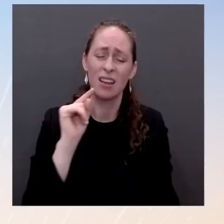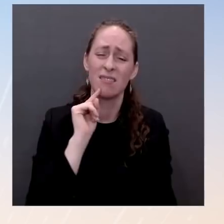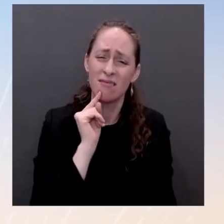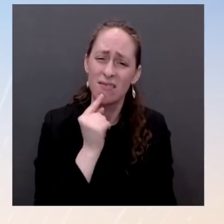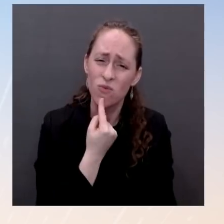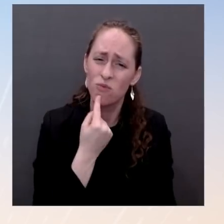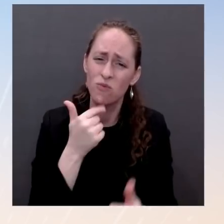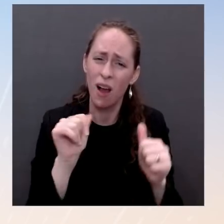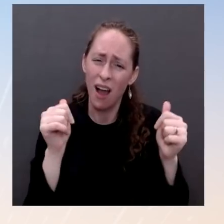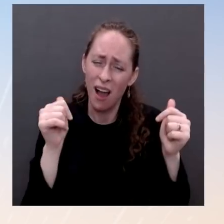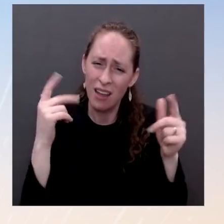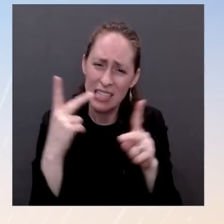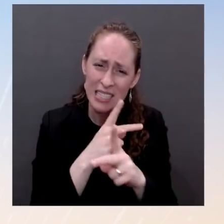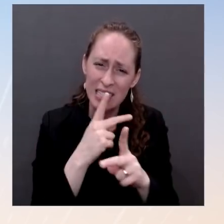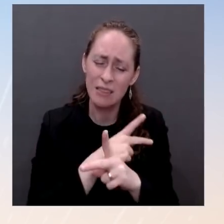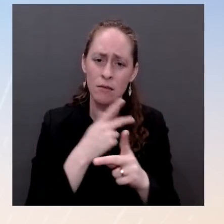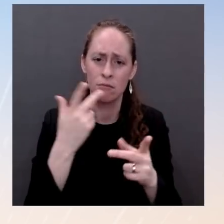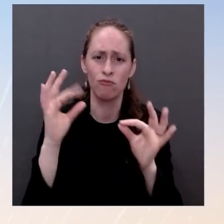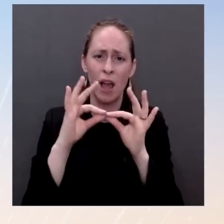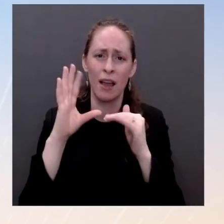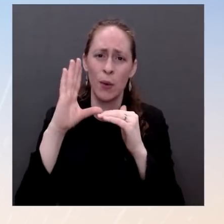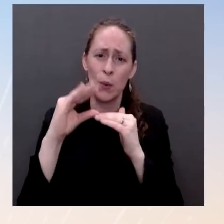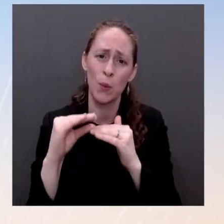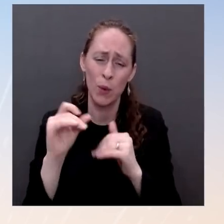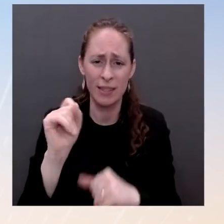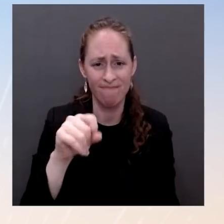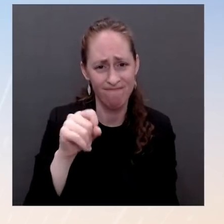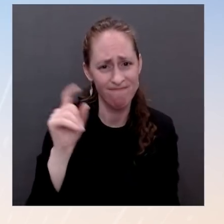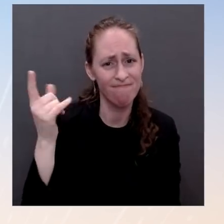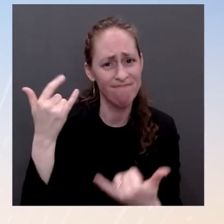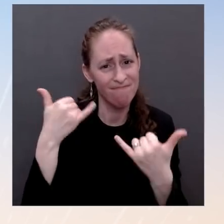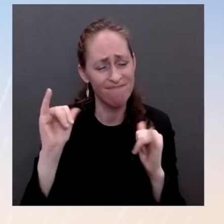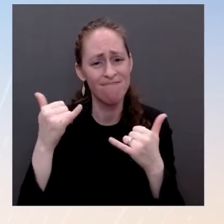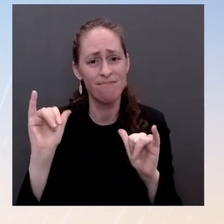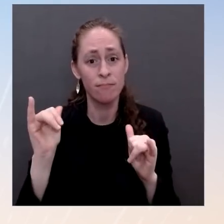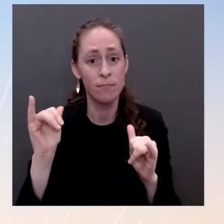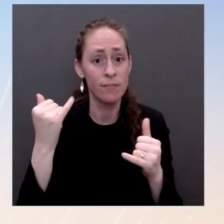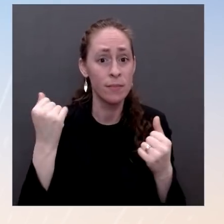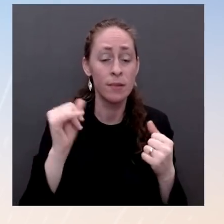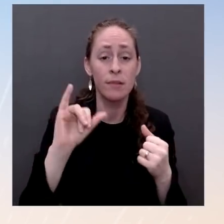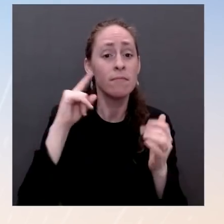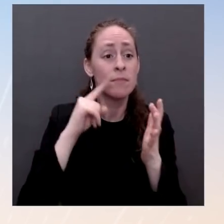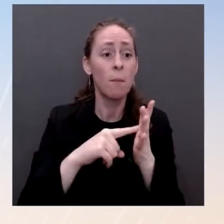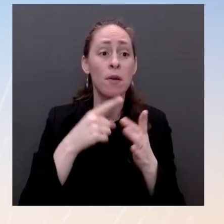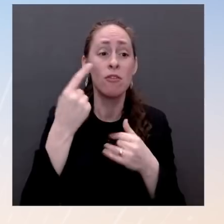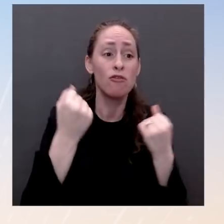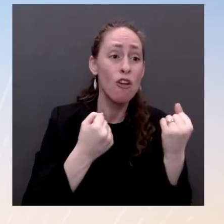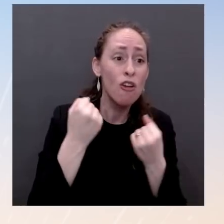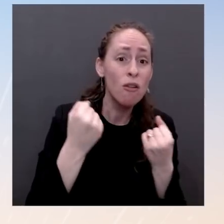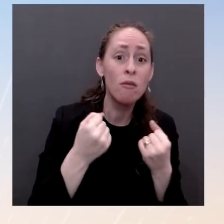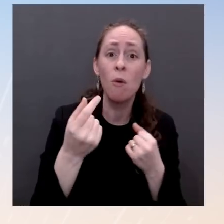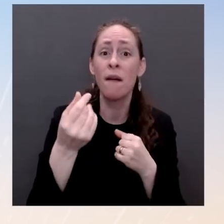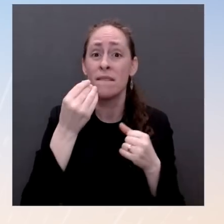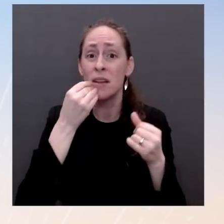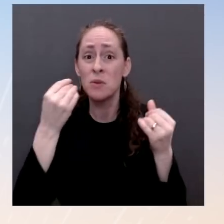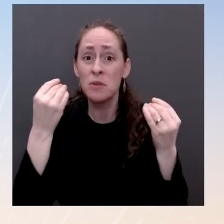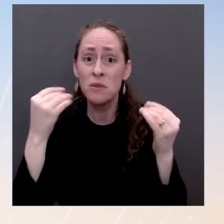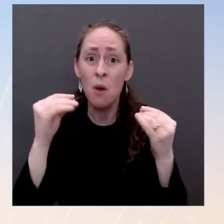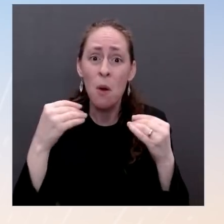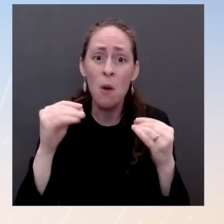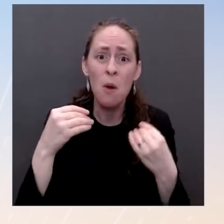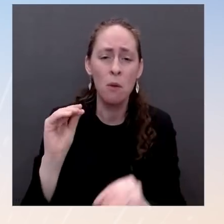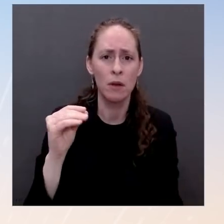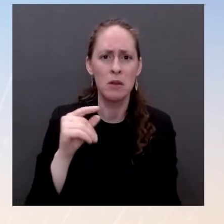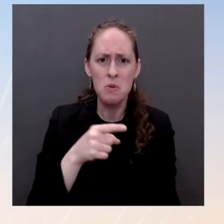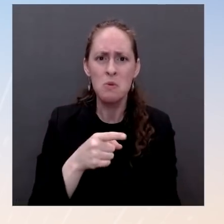them, whether it's prices at the pump or when you go buy a pound of meat or wherever it may be. So we're continuing to assess, and he's continuing to